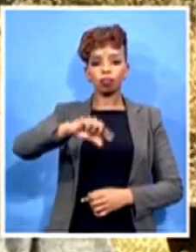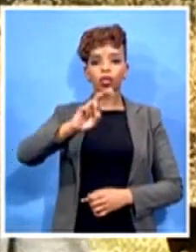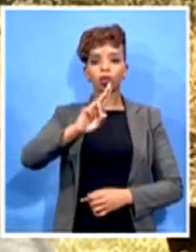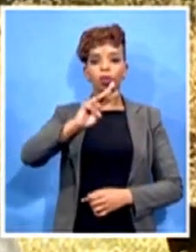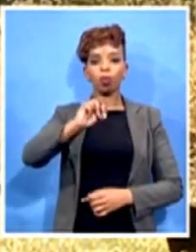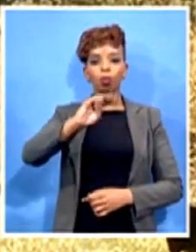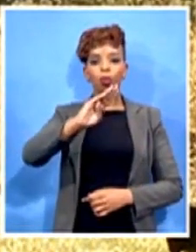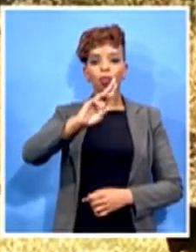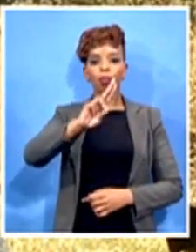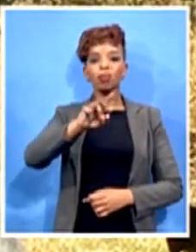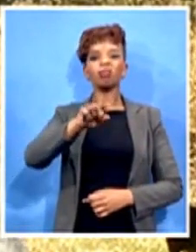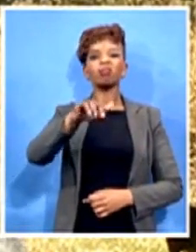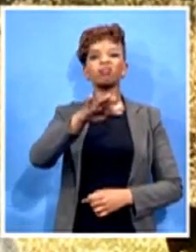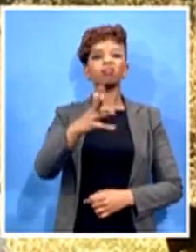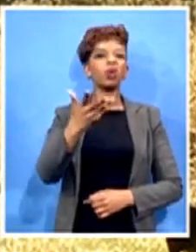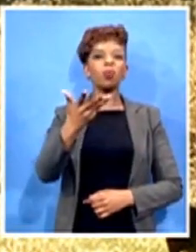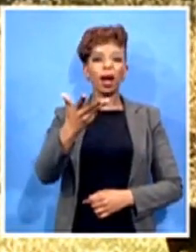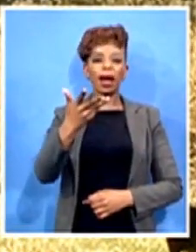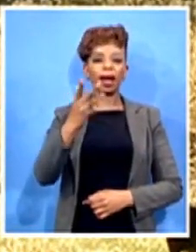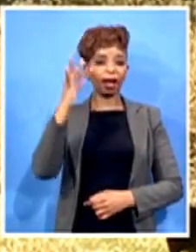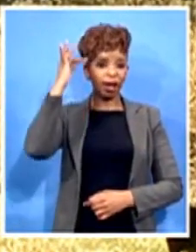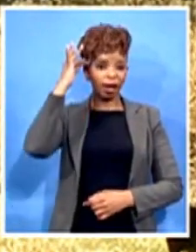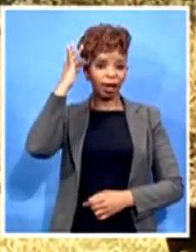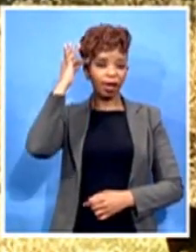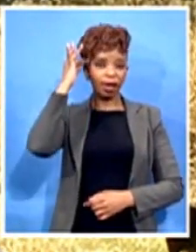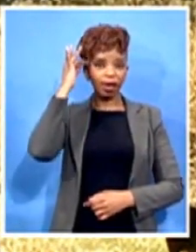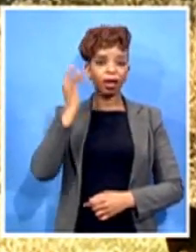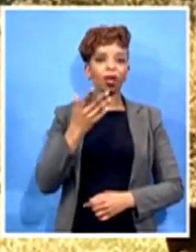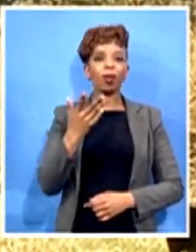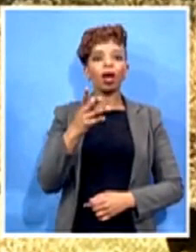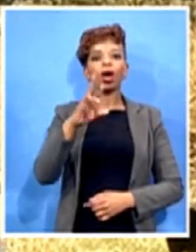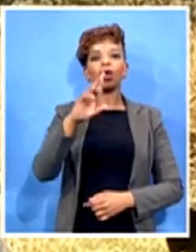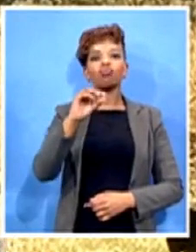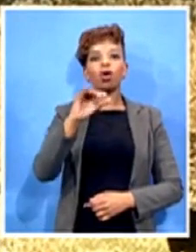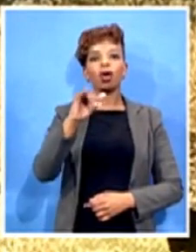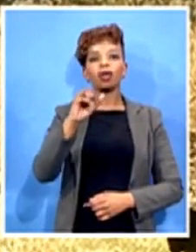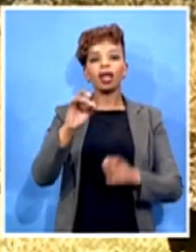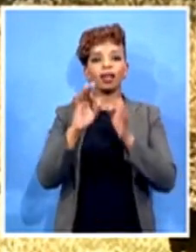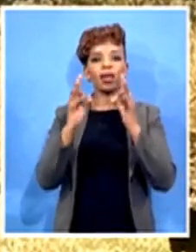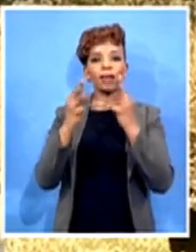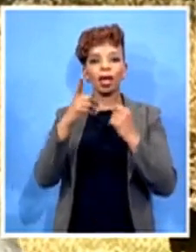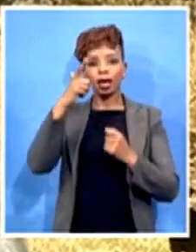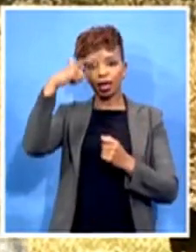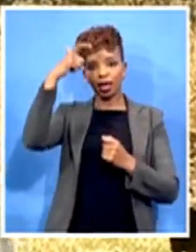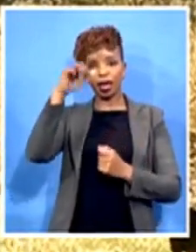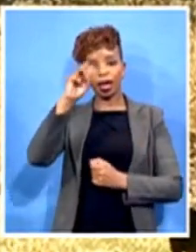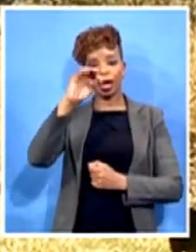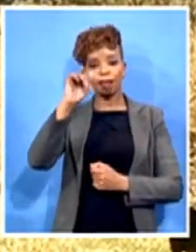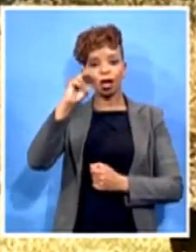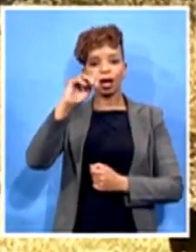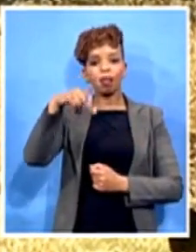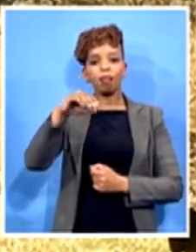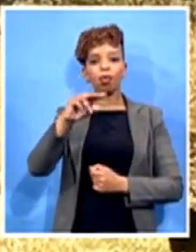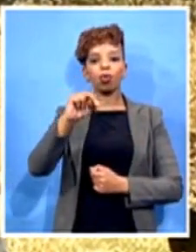Family, where the Ama-Mpondomise will be briefing the media on the route that have traveled so far. But just to give you